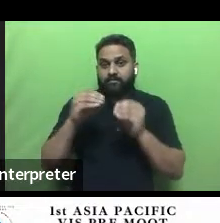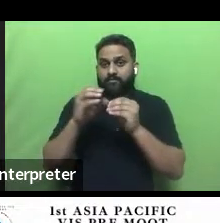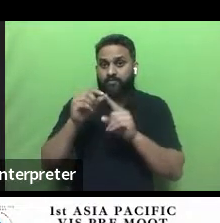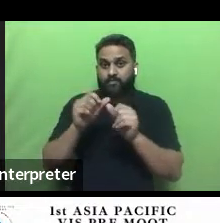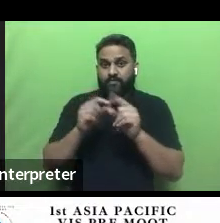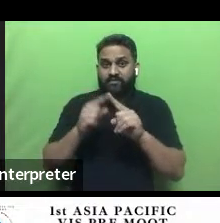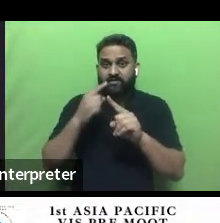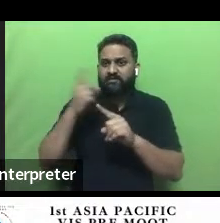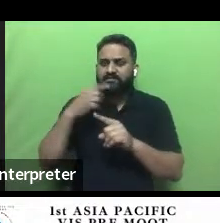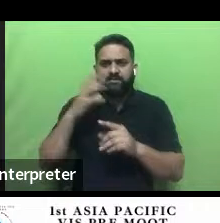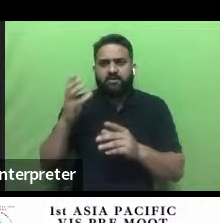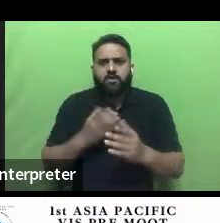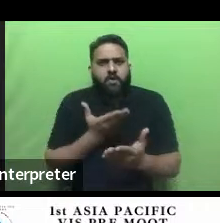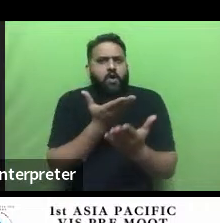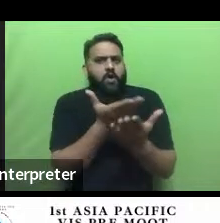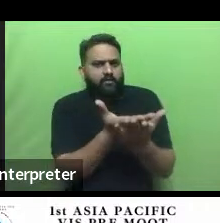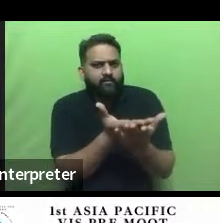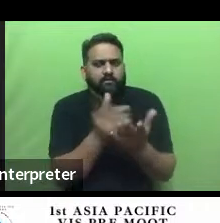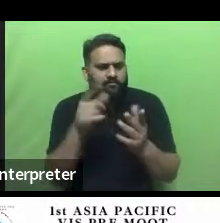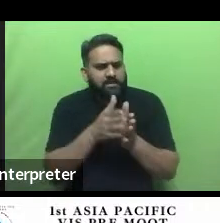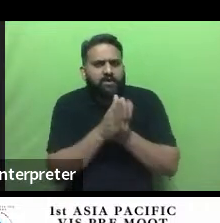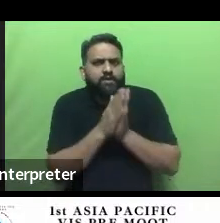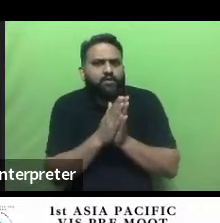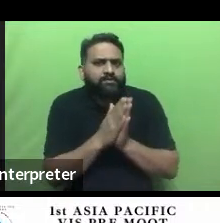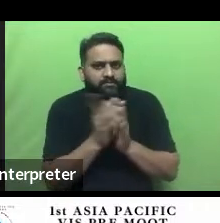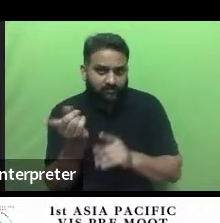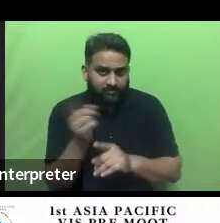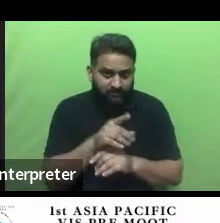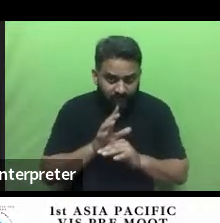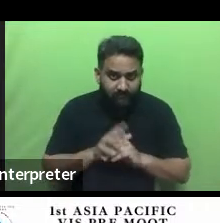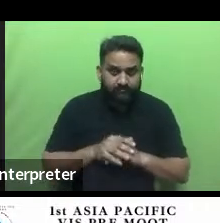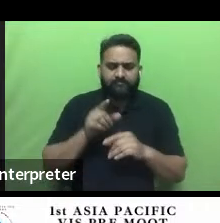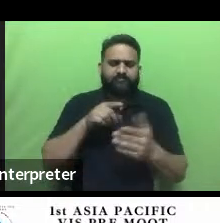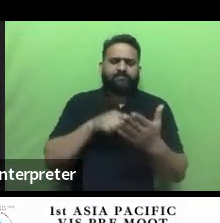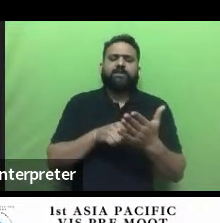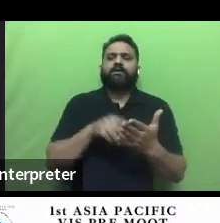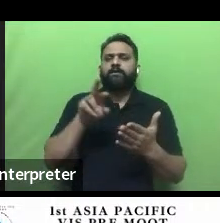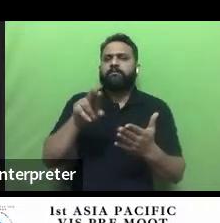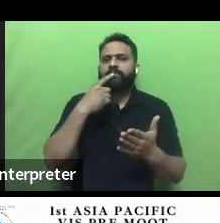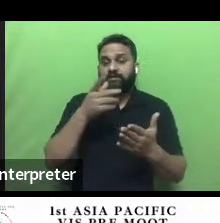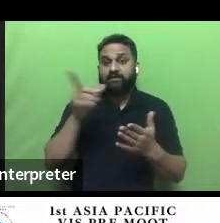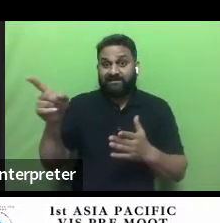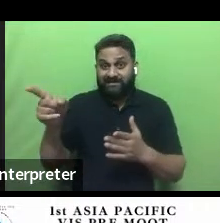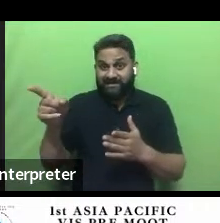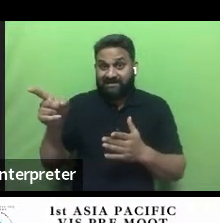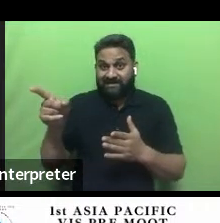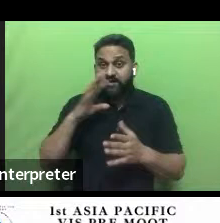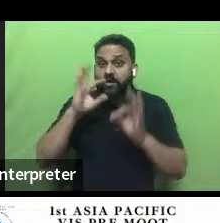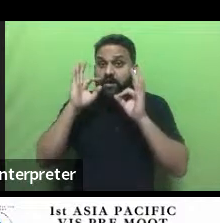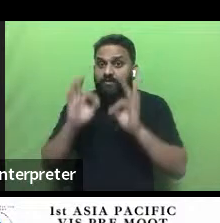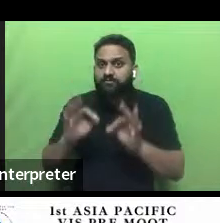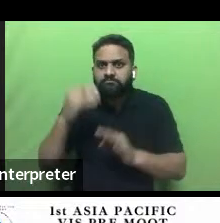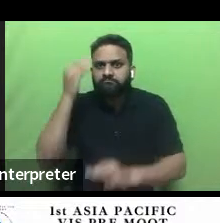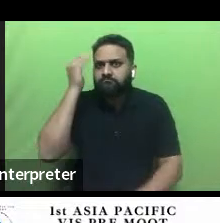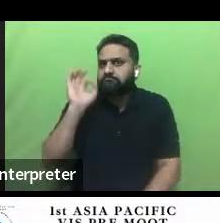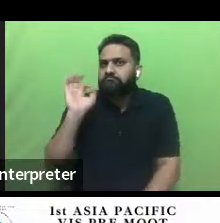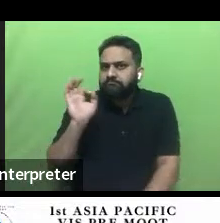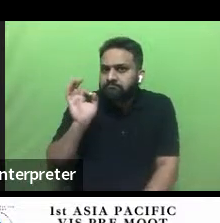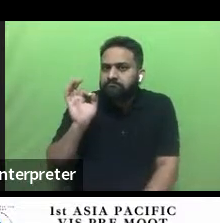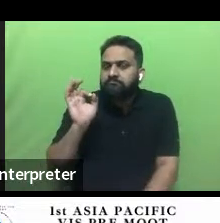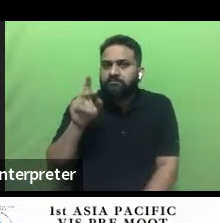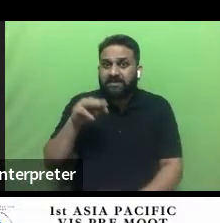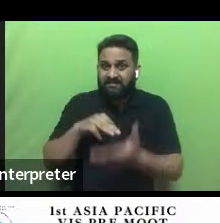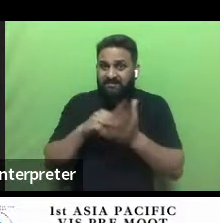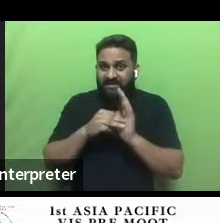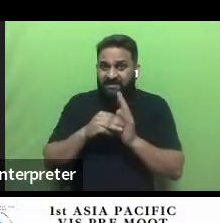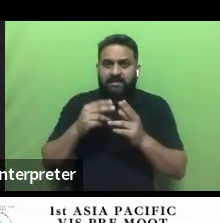offer, has specifically requested for it. This shows that Ms. Bhupati did not have actual knowledge of the contents of the